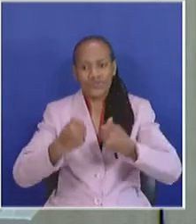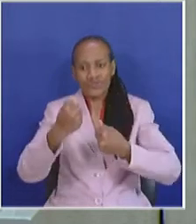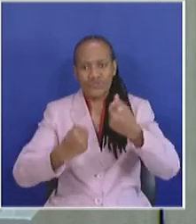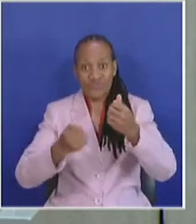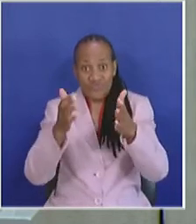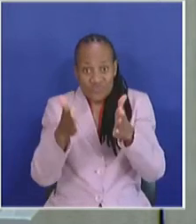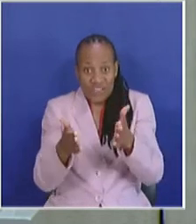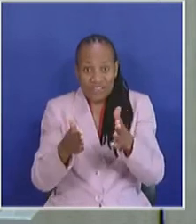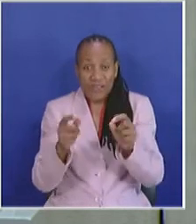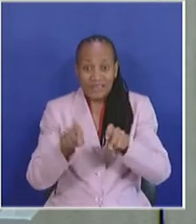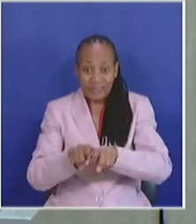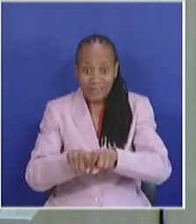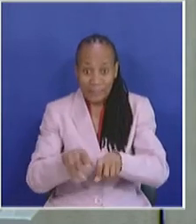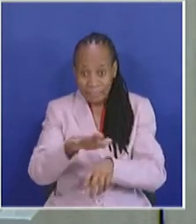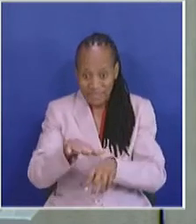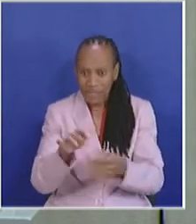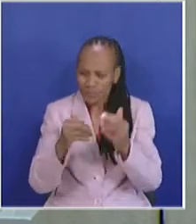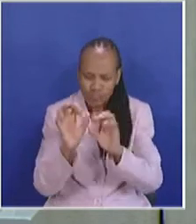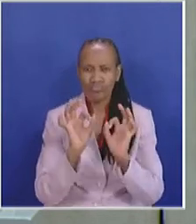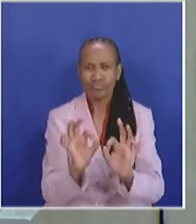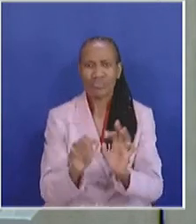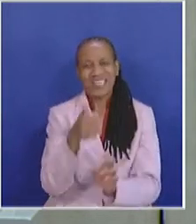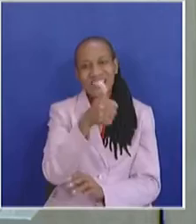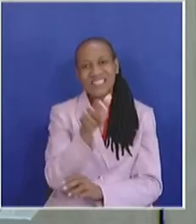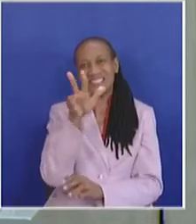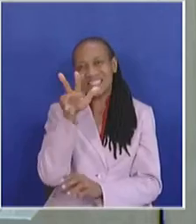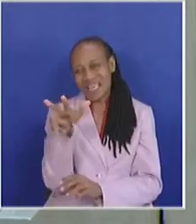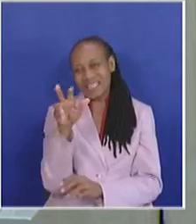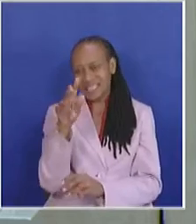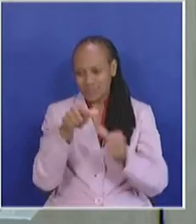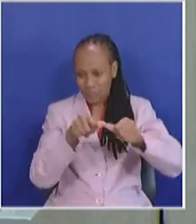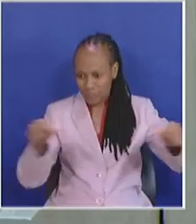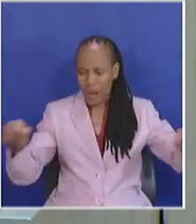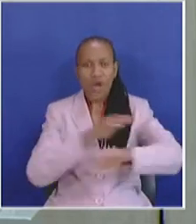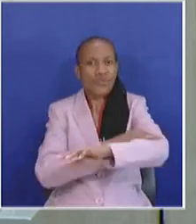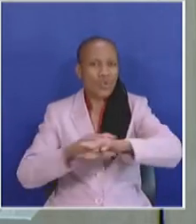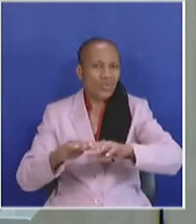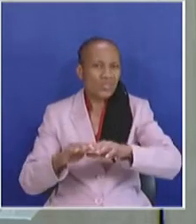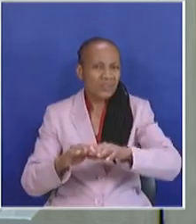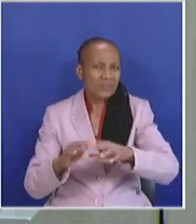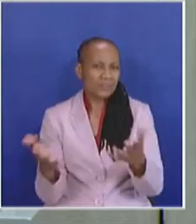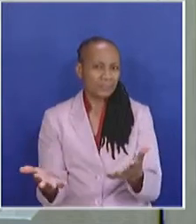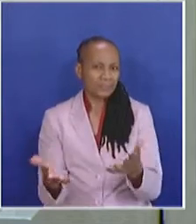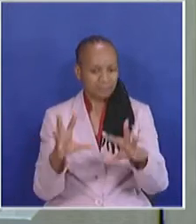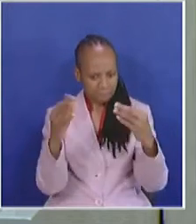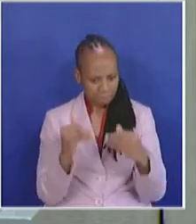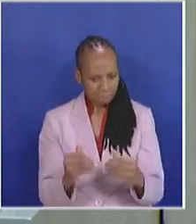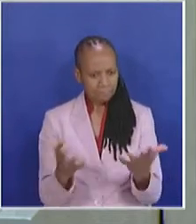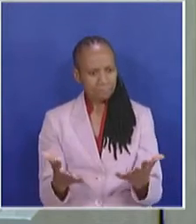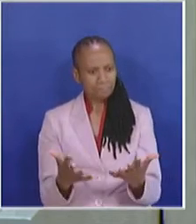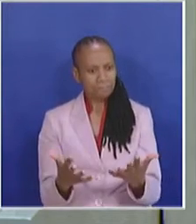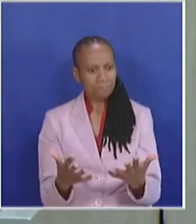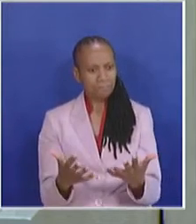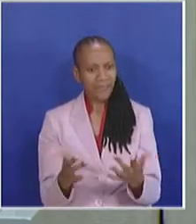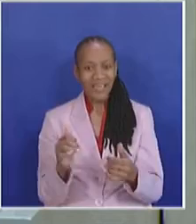ones, intermodal facilities, 68 kilometers of non-motorized transport lanes. We have also invested on the